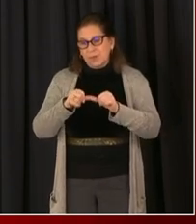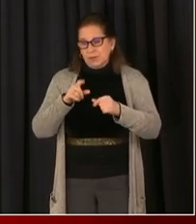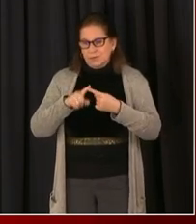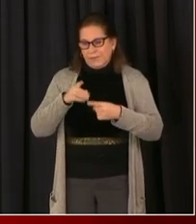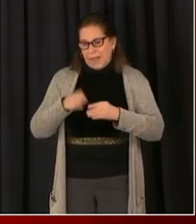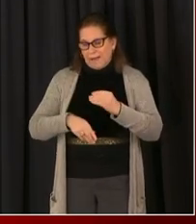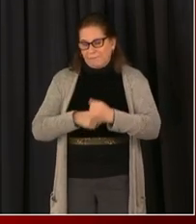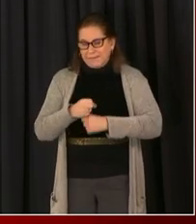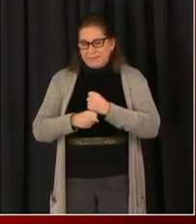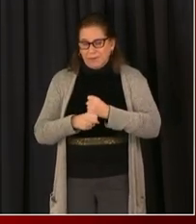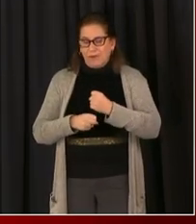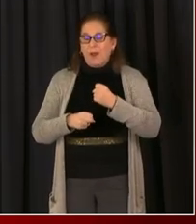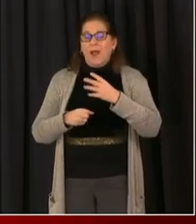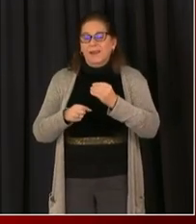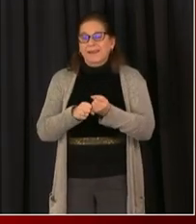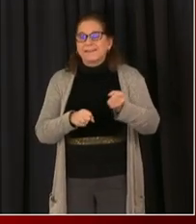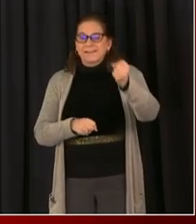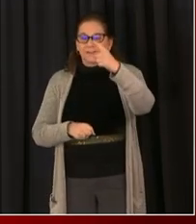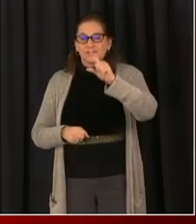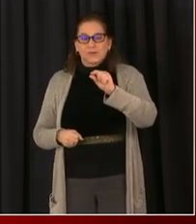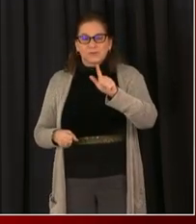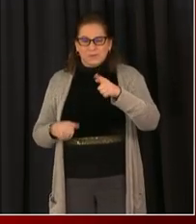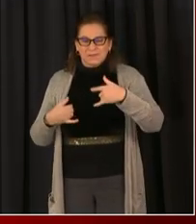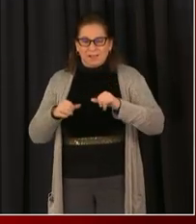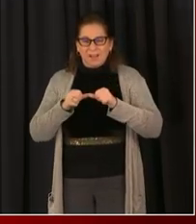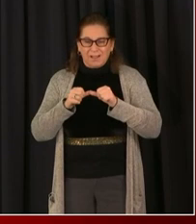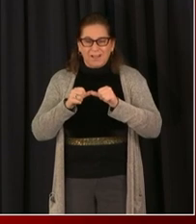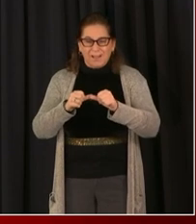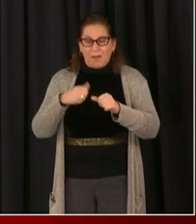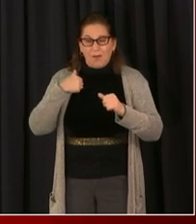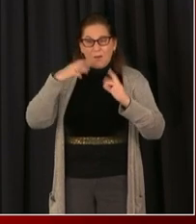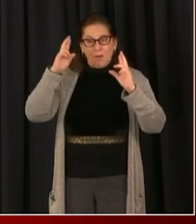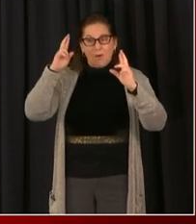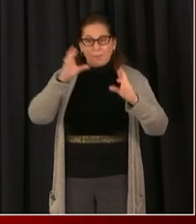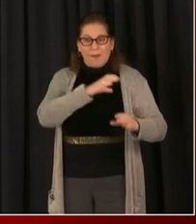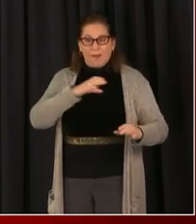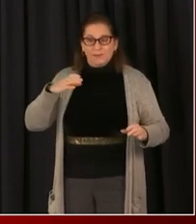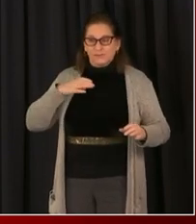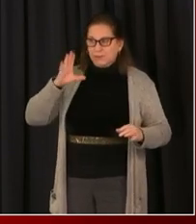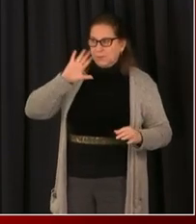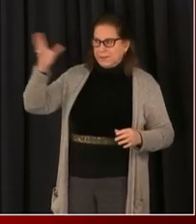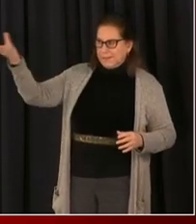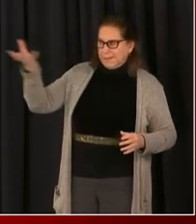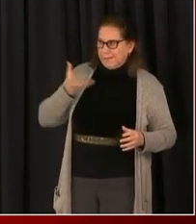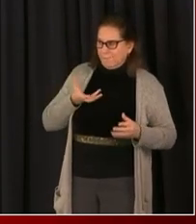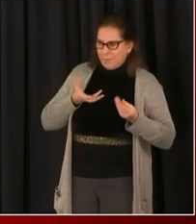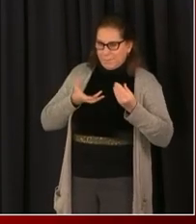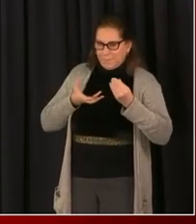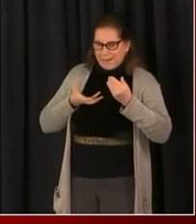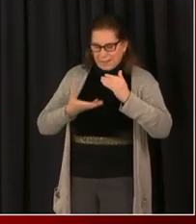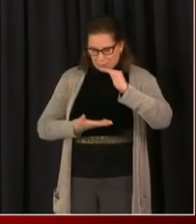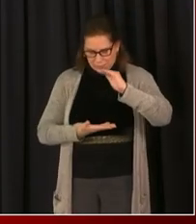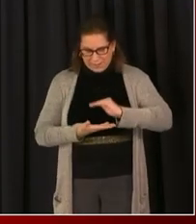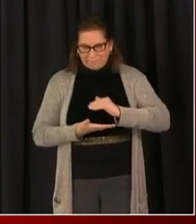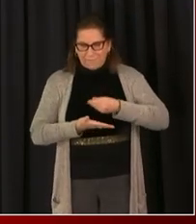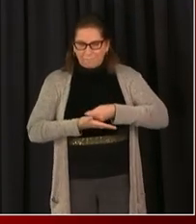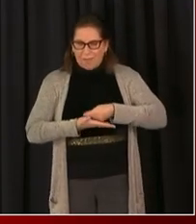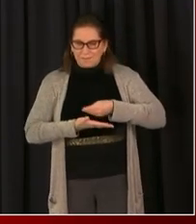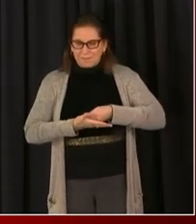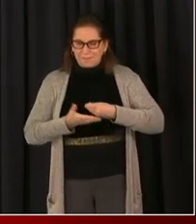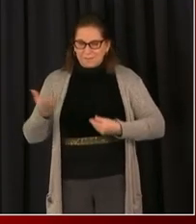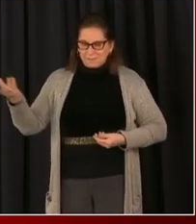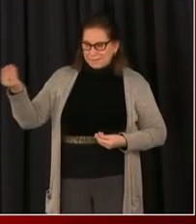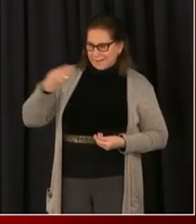hopefully there is relief from the Congress of the United States. And while we continue working to ensure that everyone has their